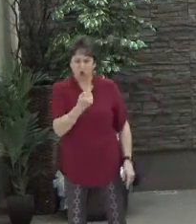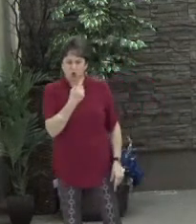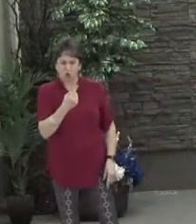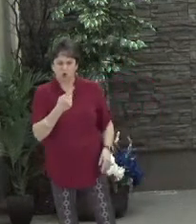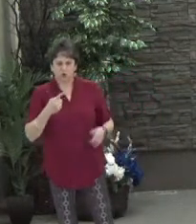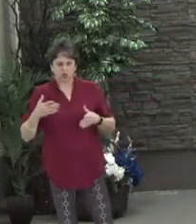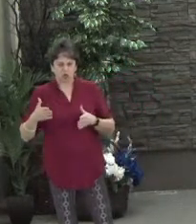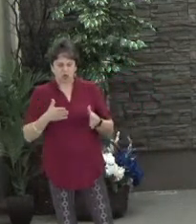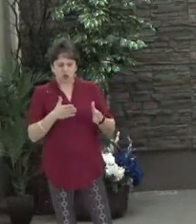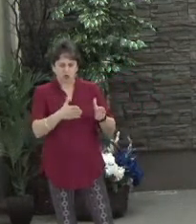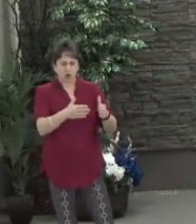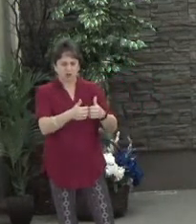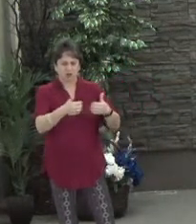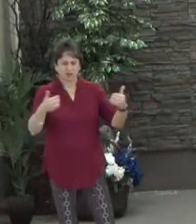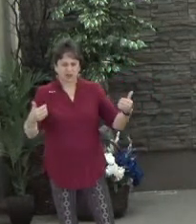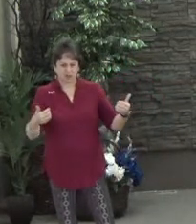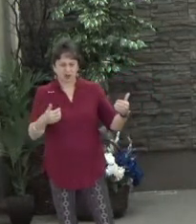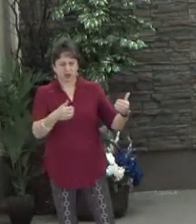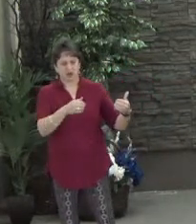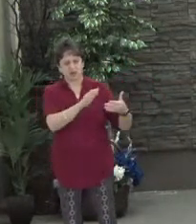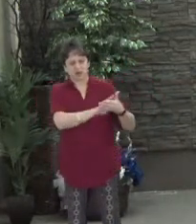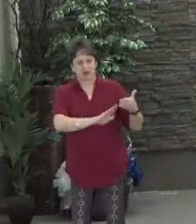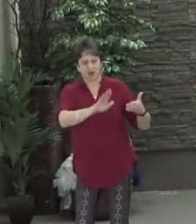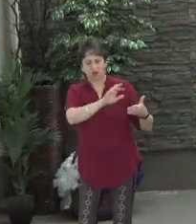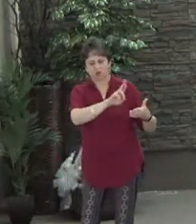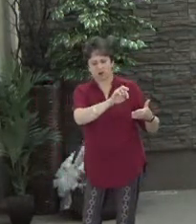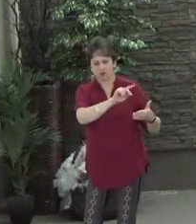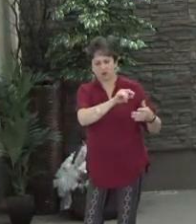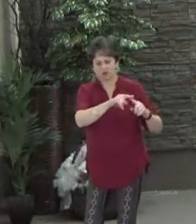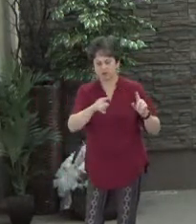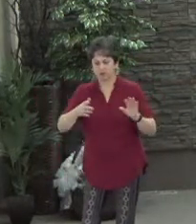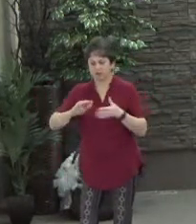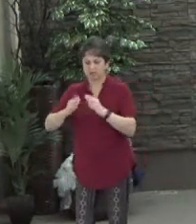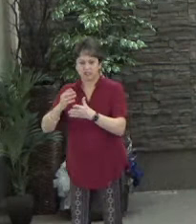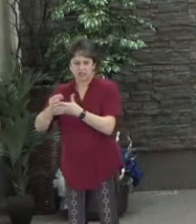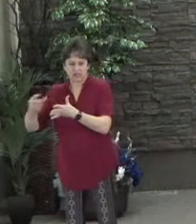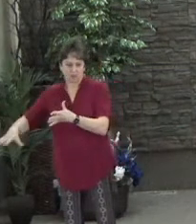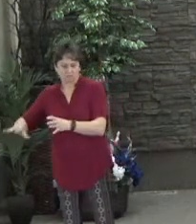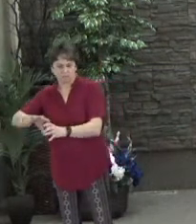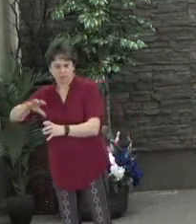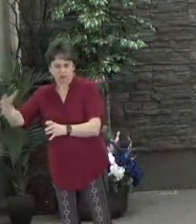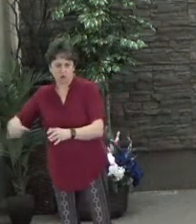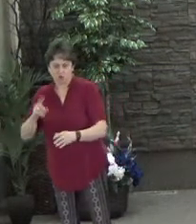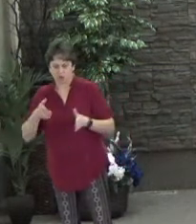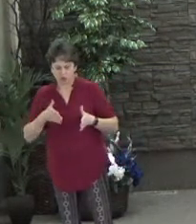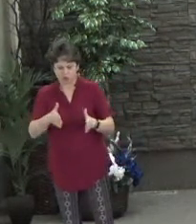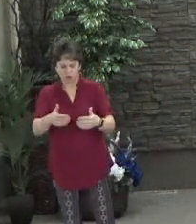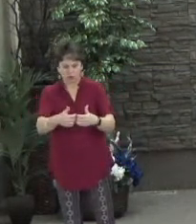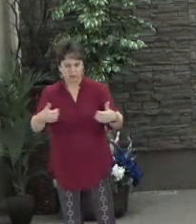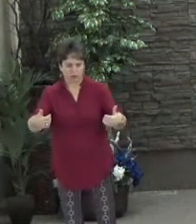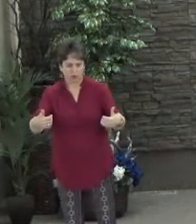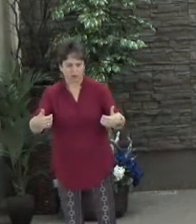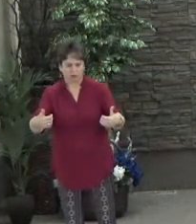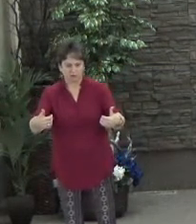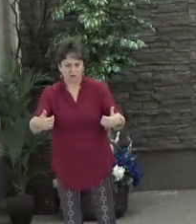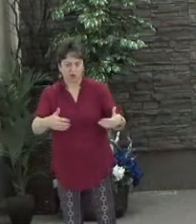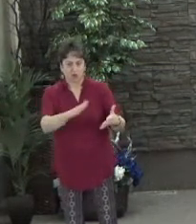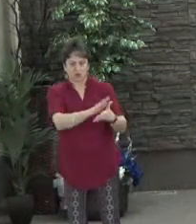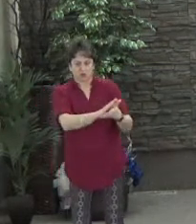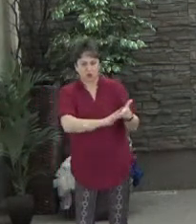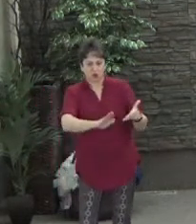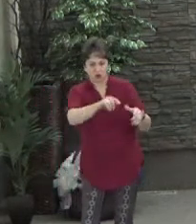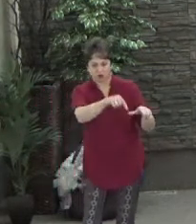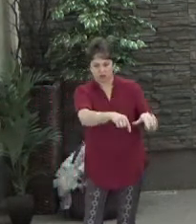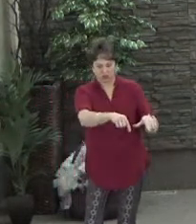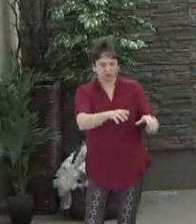road separated the campus of Radville Christian College from the city dump. Only a road. The school was